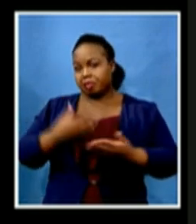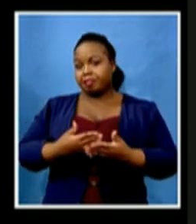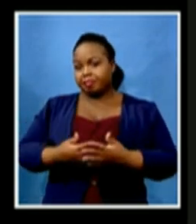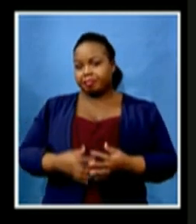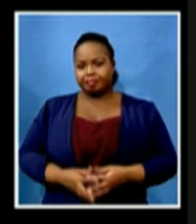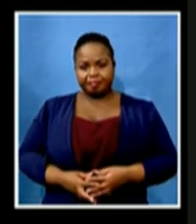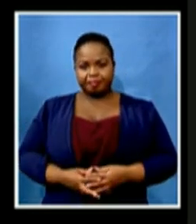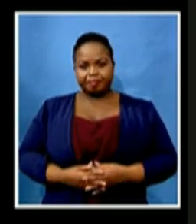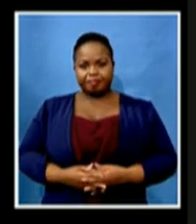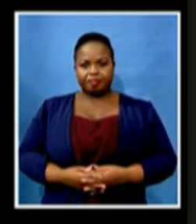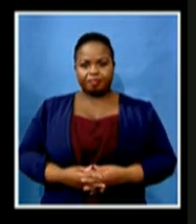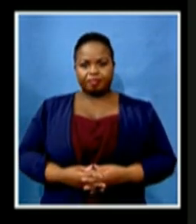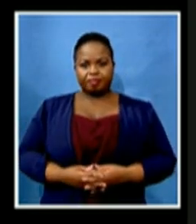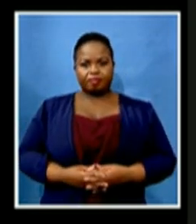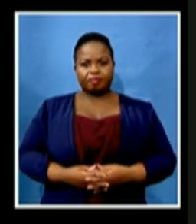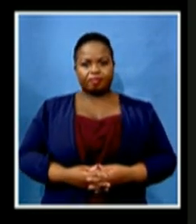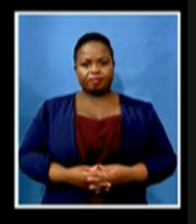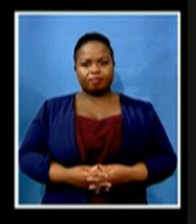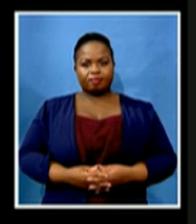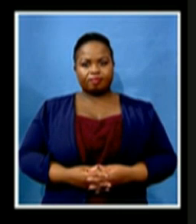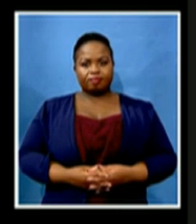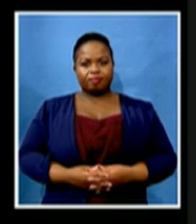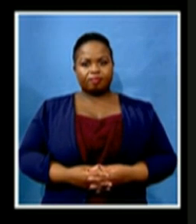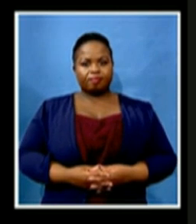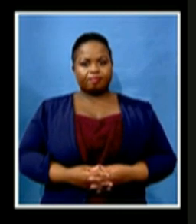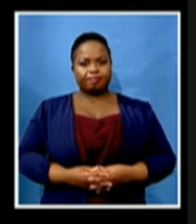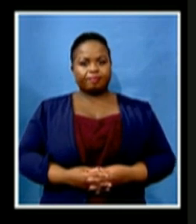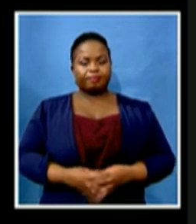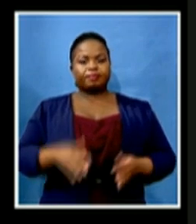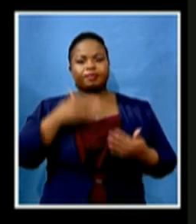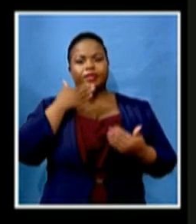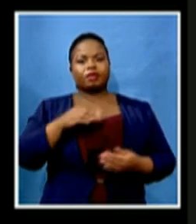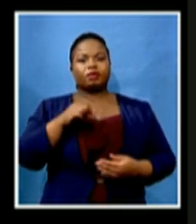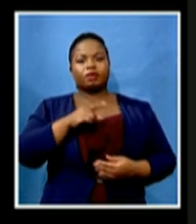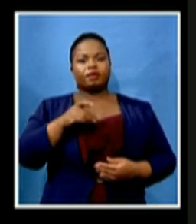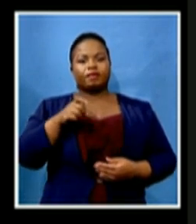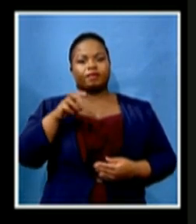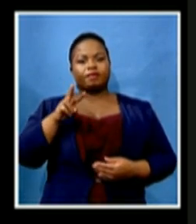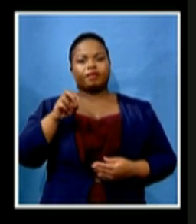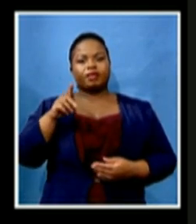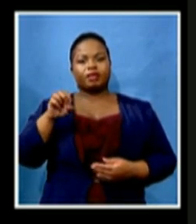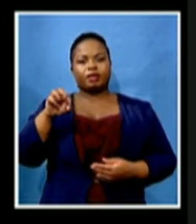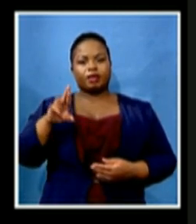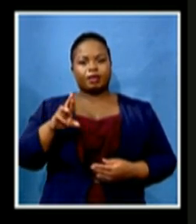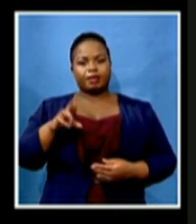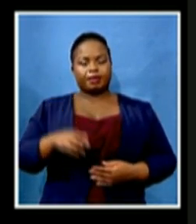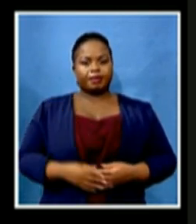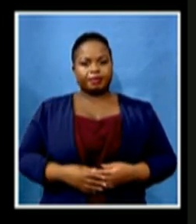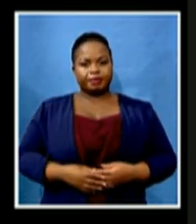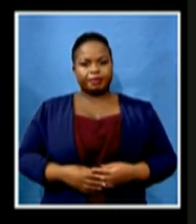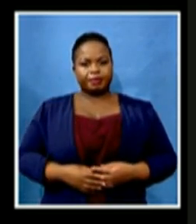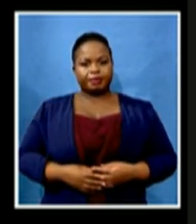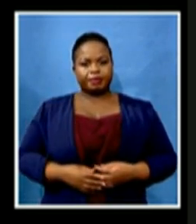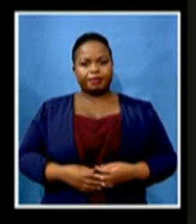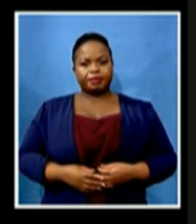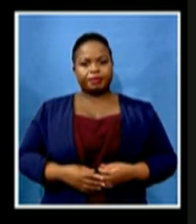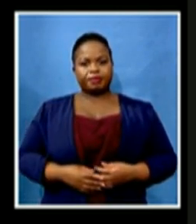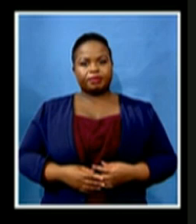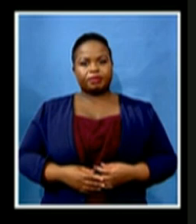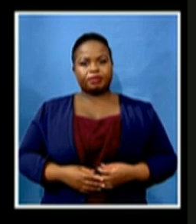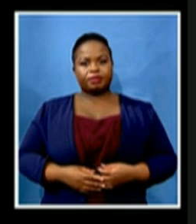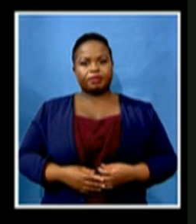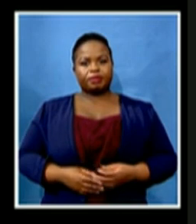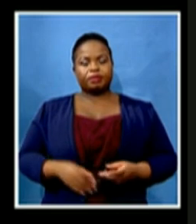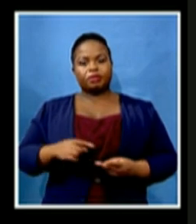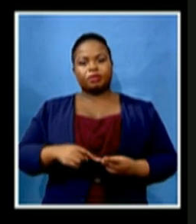Thank you, Dr. Gawanda. There was Sinesipho who had requested to type in a question. I'm still